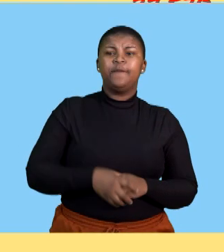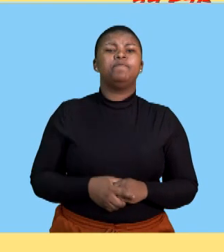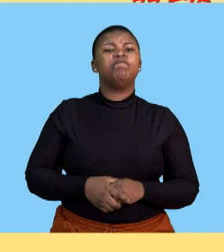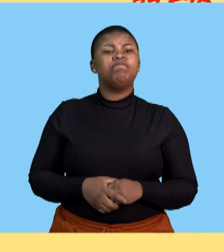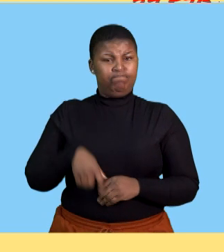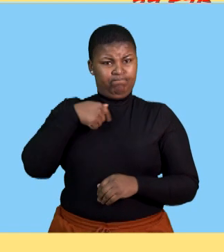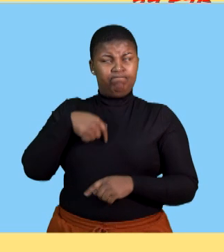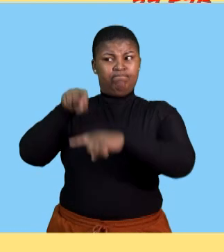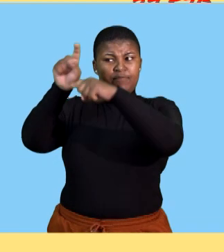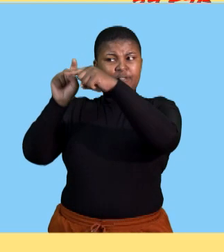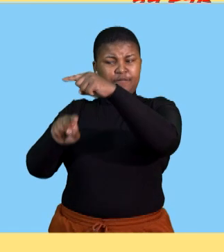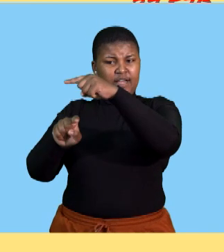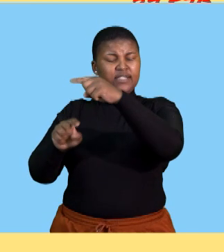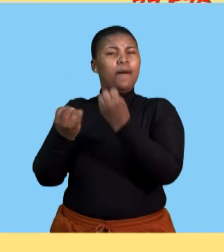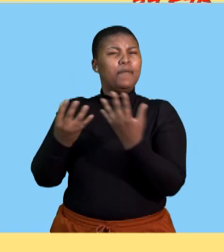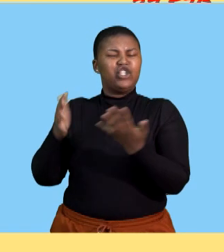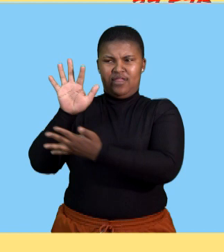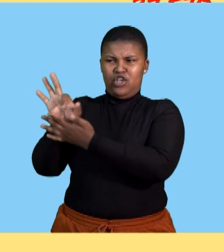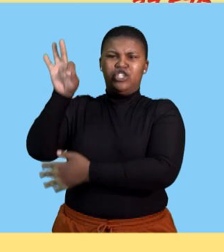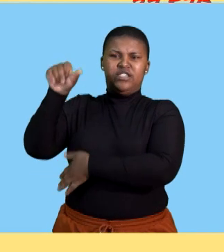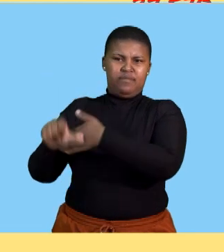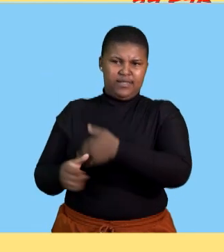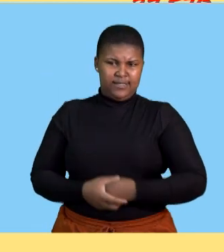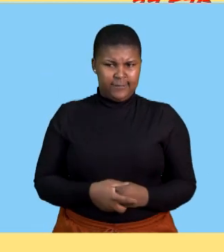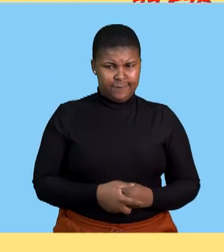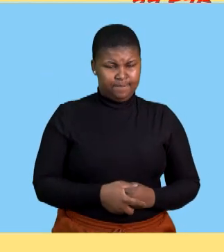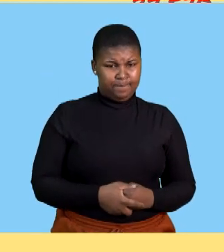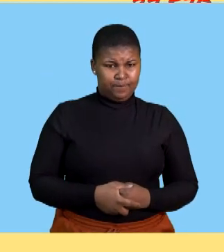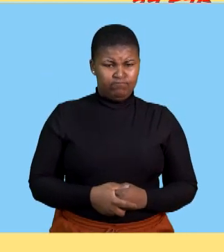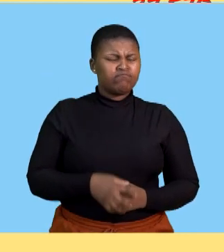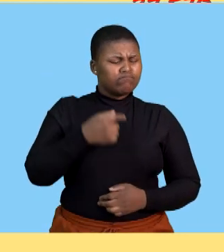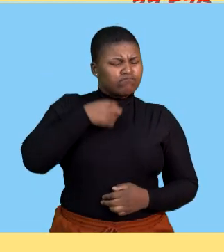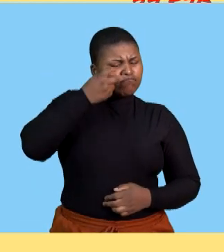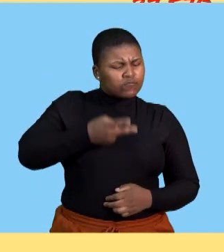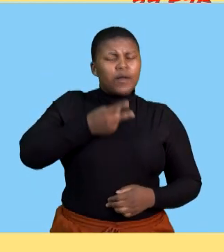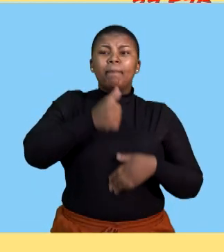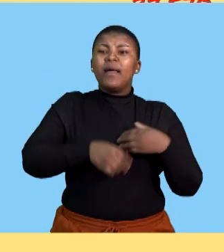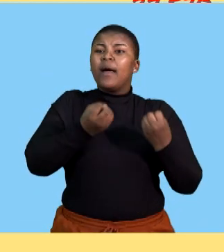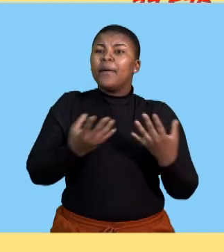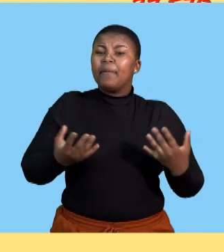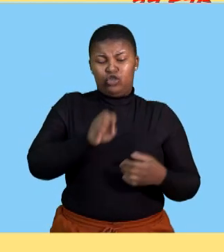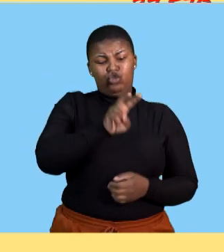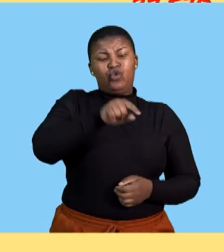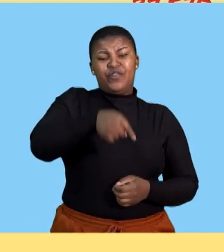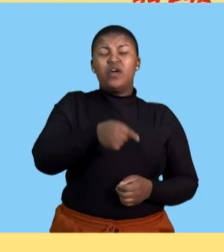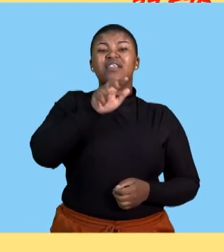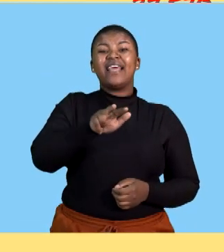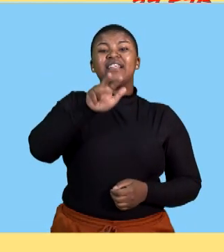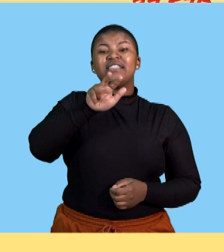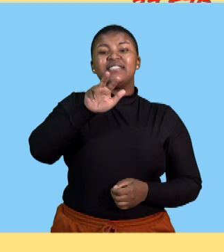37,570. I divide this by 13 months. I realize that my rent per month is